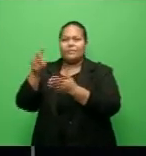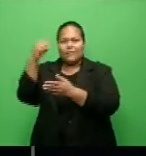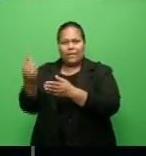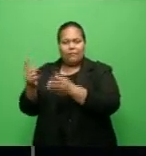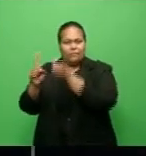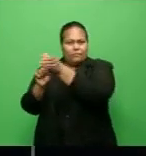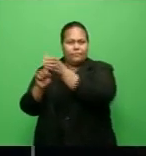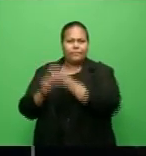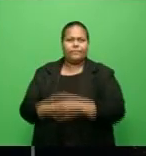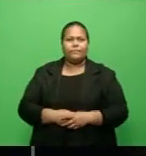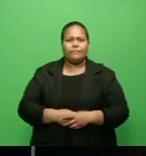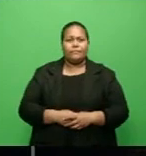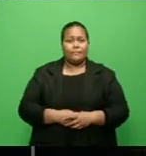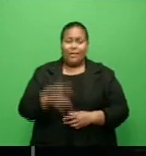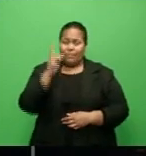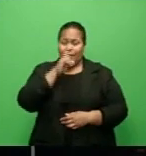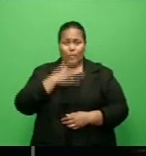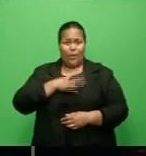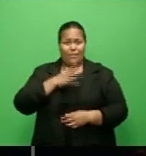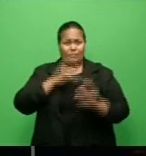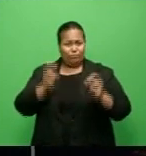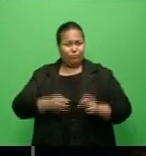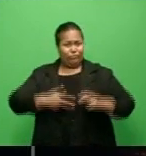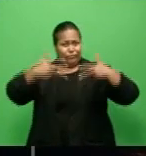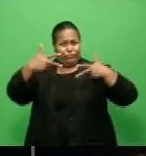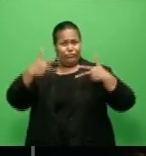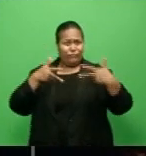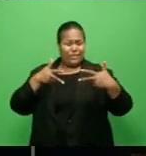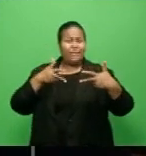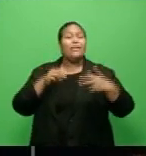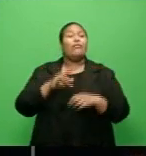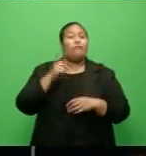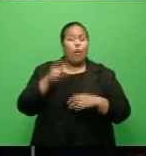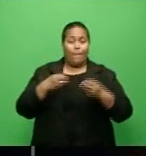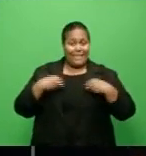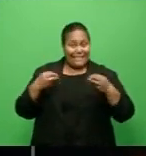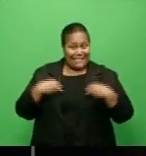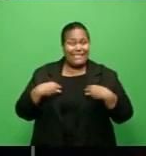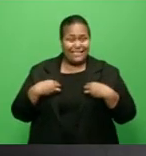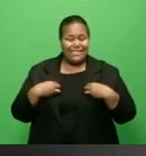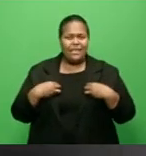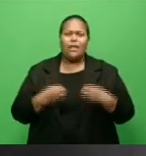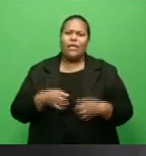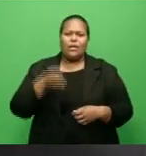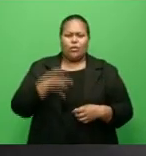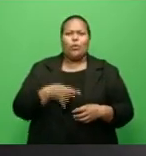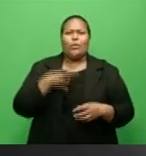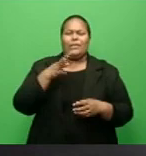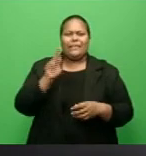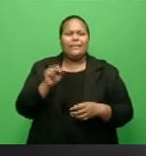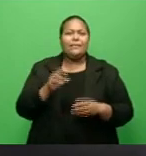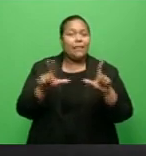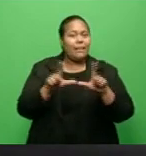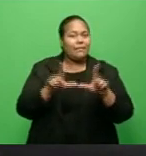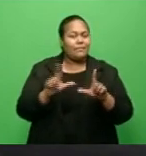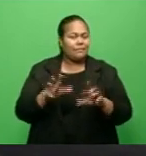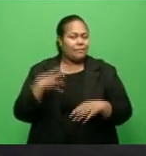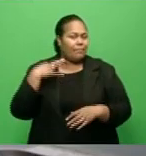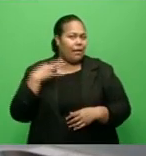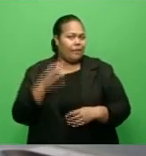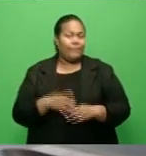to do live streaming for commercial gains will not have to apply for a license. Attorney General Syed Qayyum has moved a motion